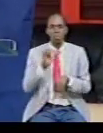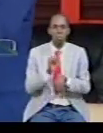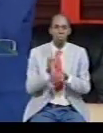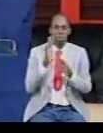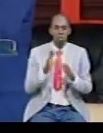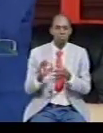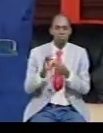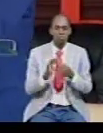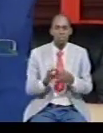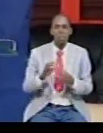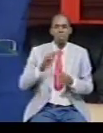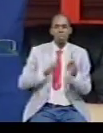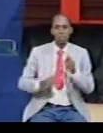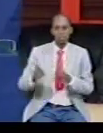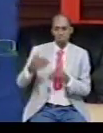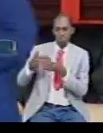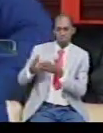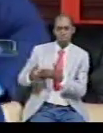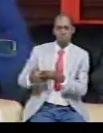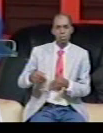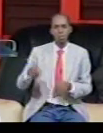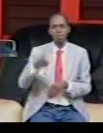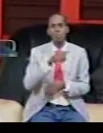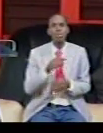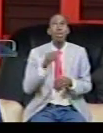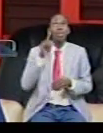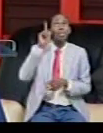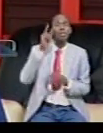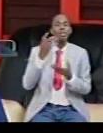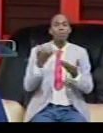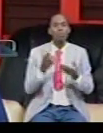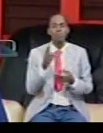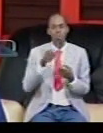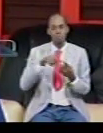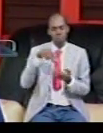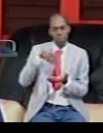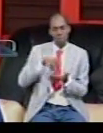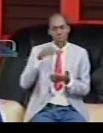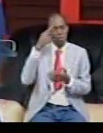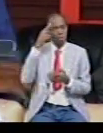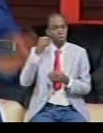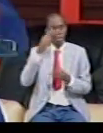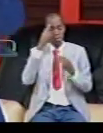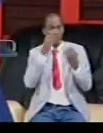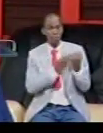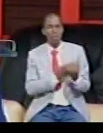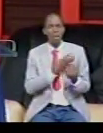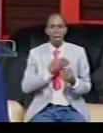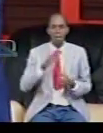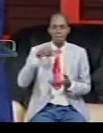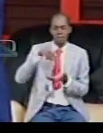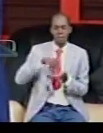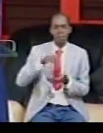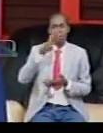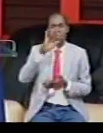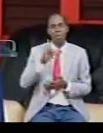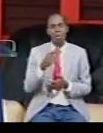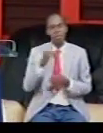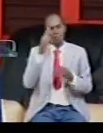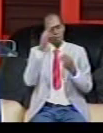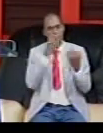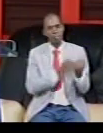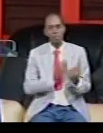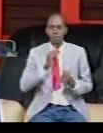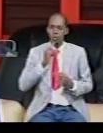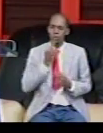people around you? He wants you to stand for the faith and to stand by the faith, earnestly